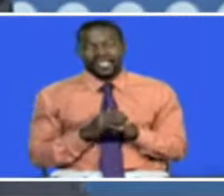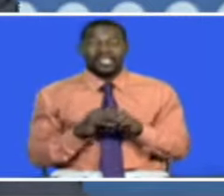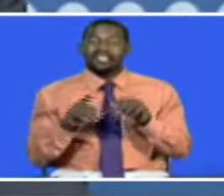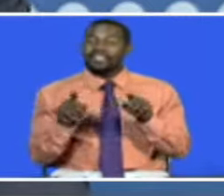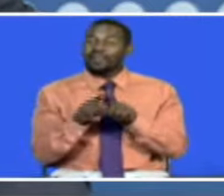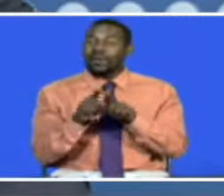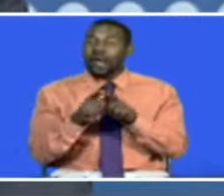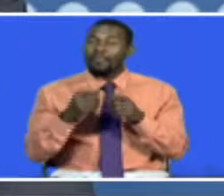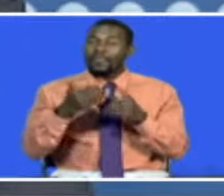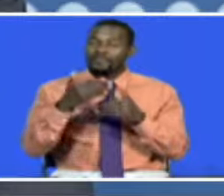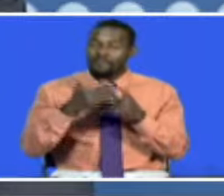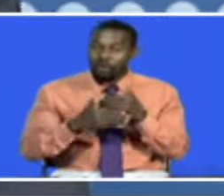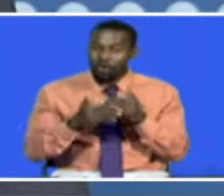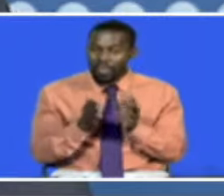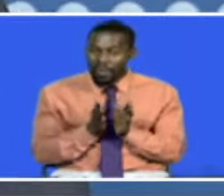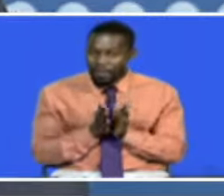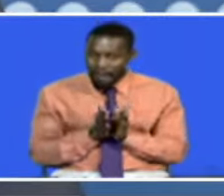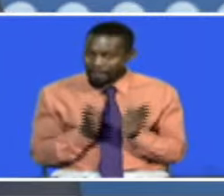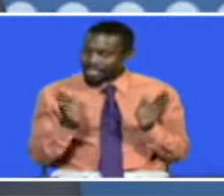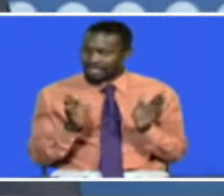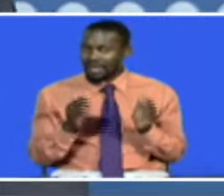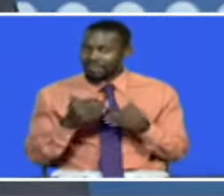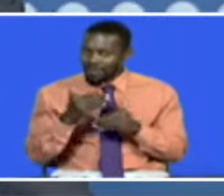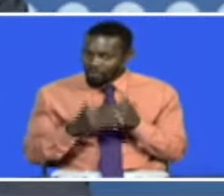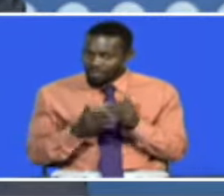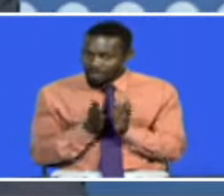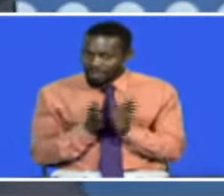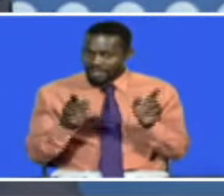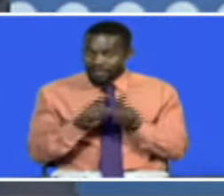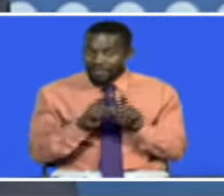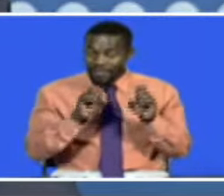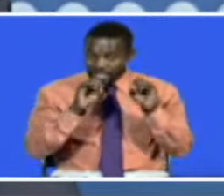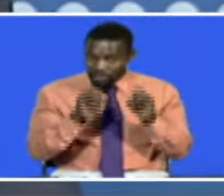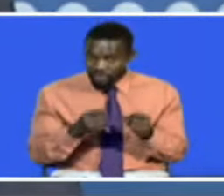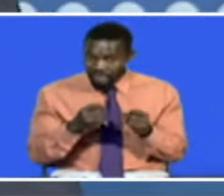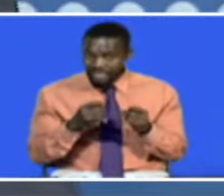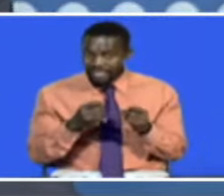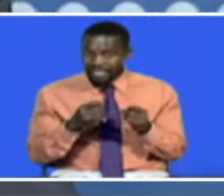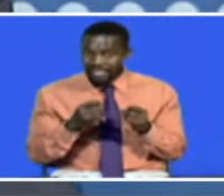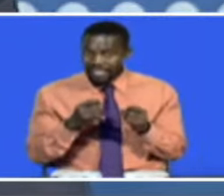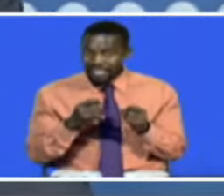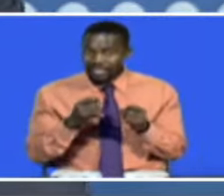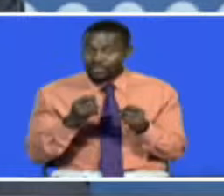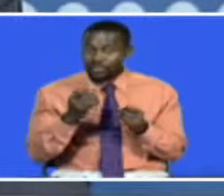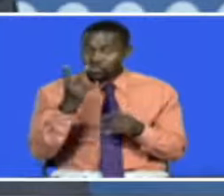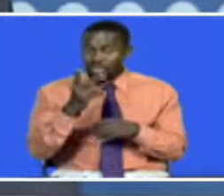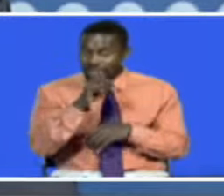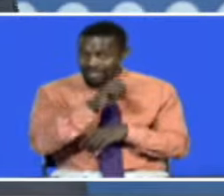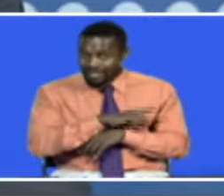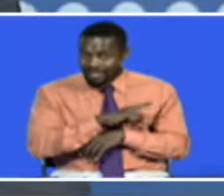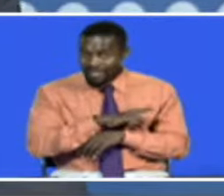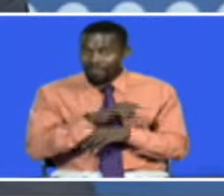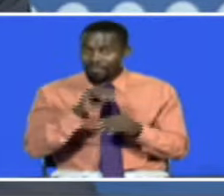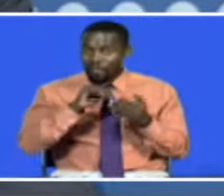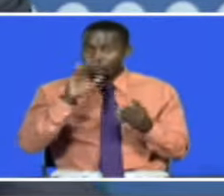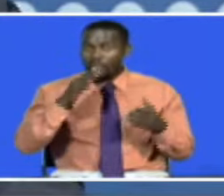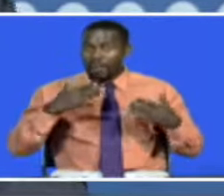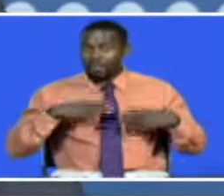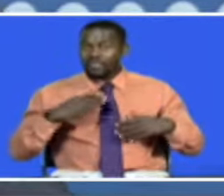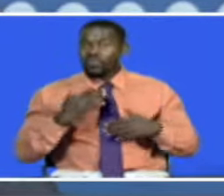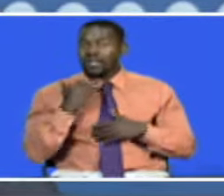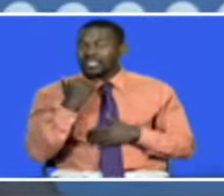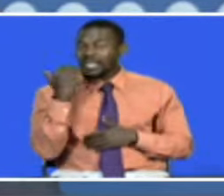public, when polls are done, even the news that you shared 2 days ago, majority of Kenyans wanted Rigathi Gachagua